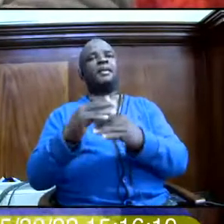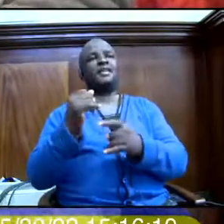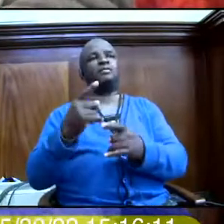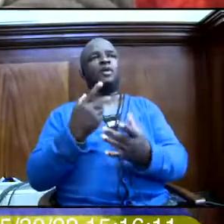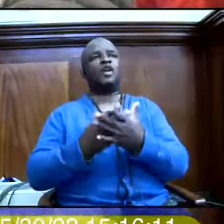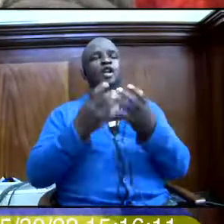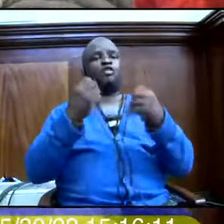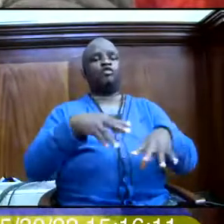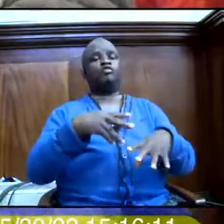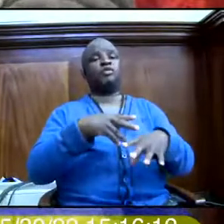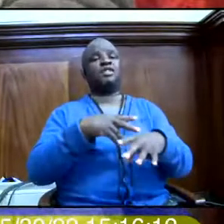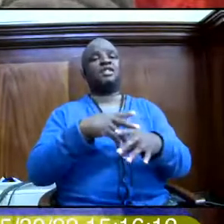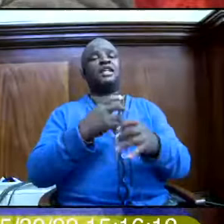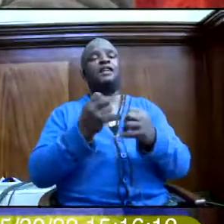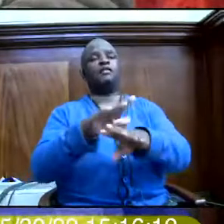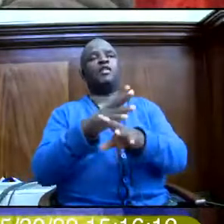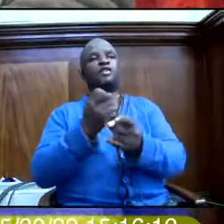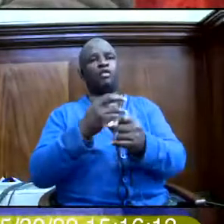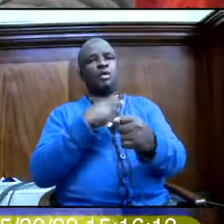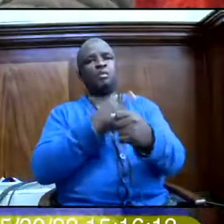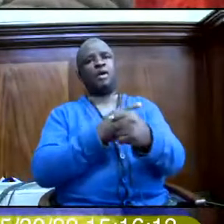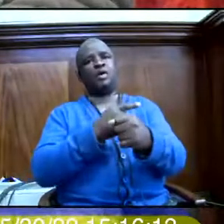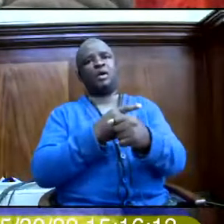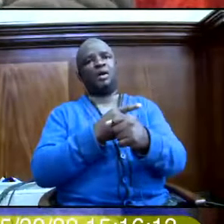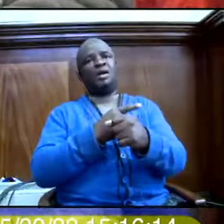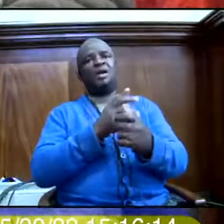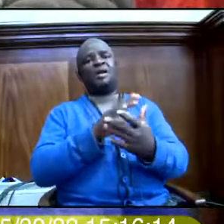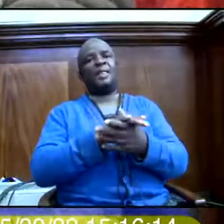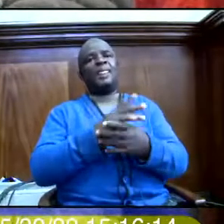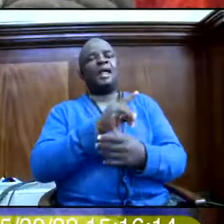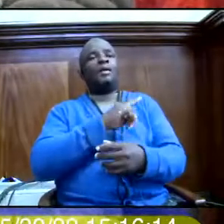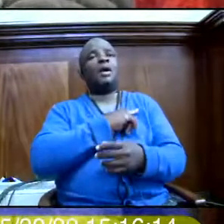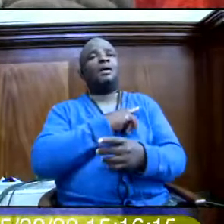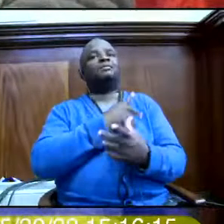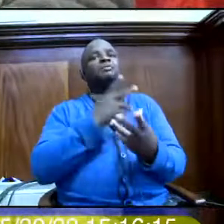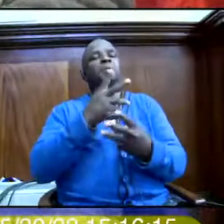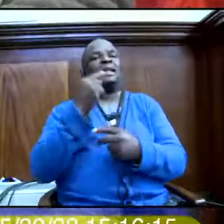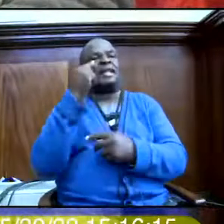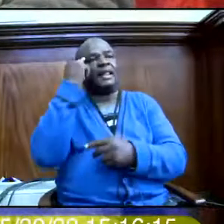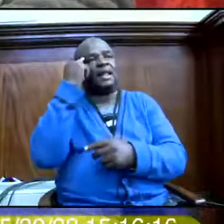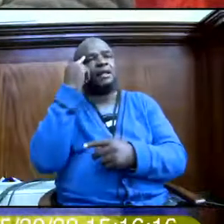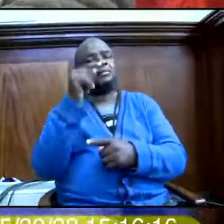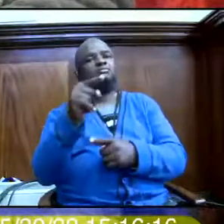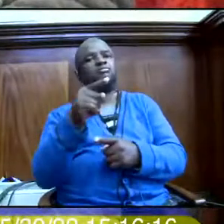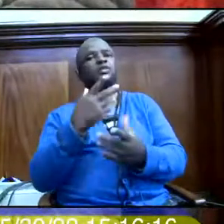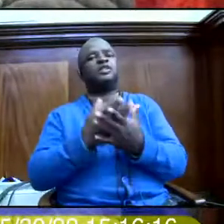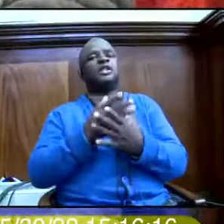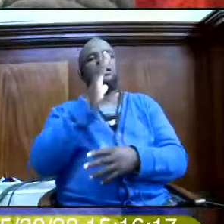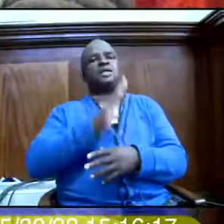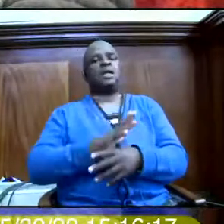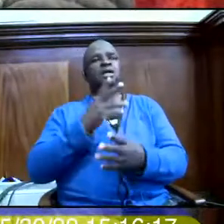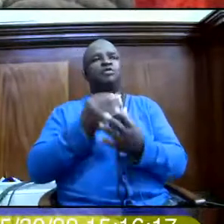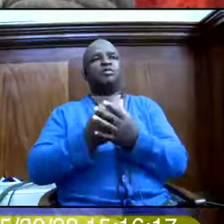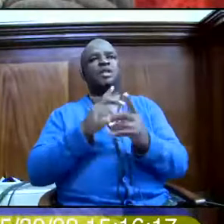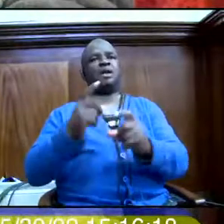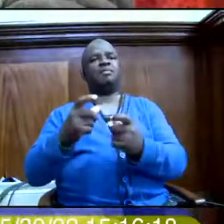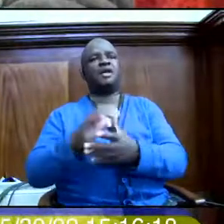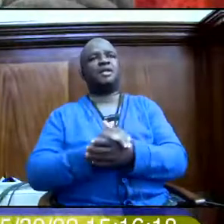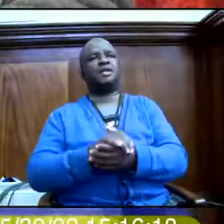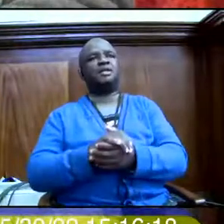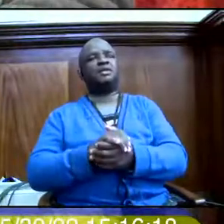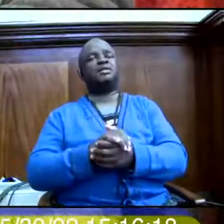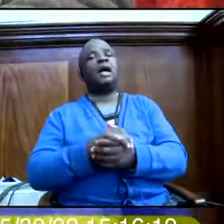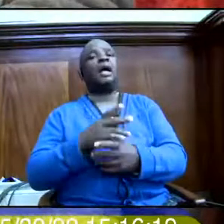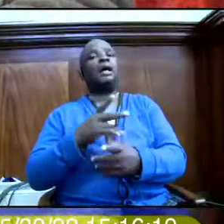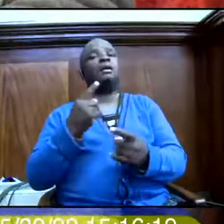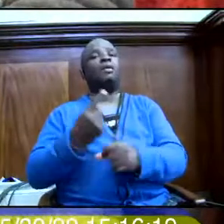influence over their members because they become perceived as siding with the employer it is all too